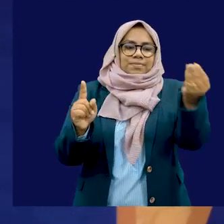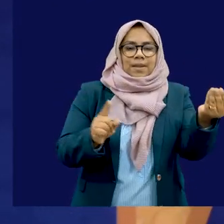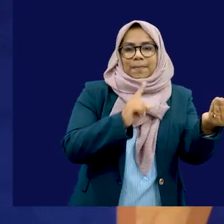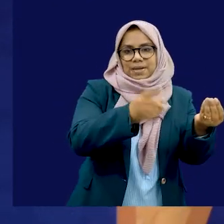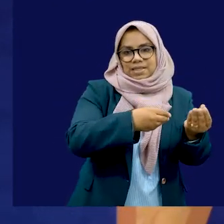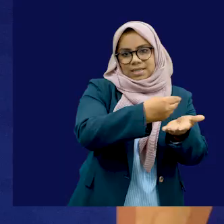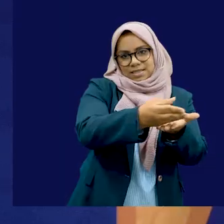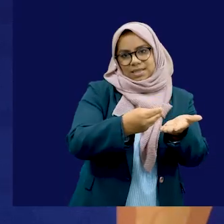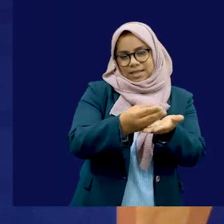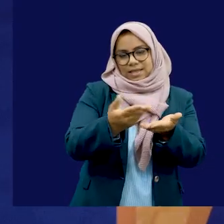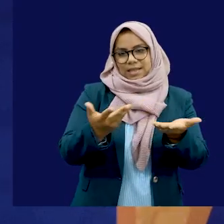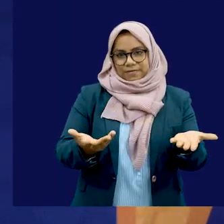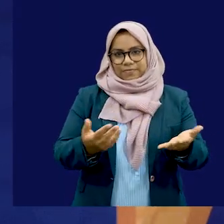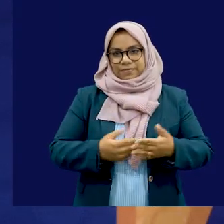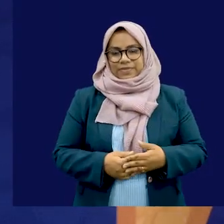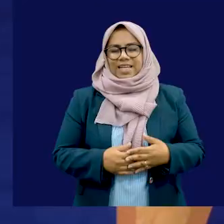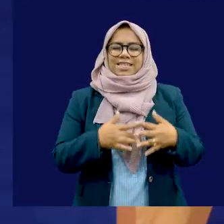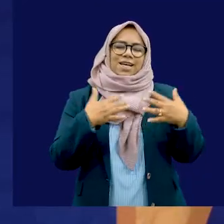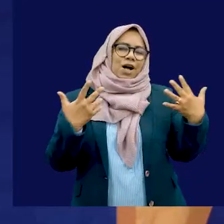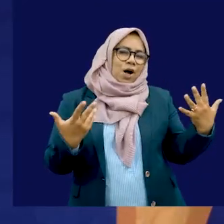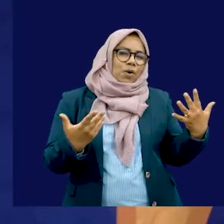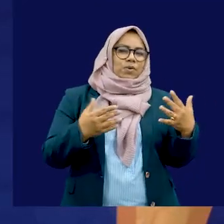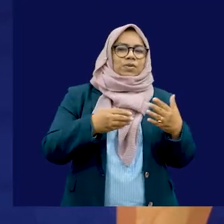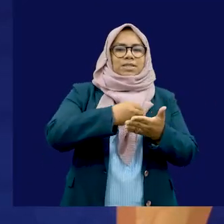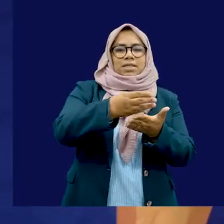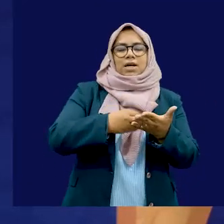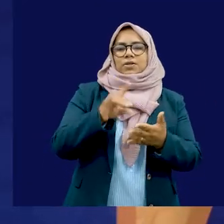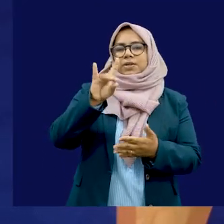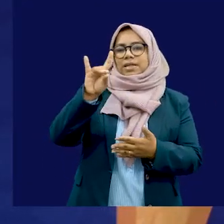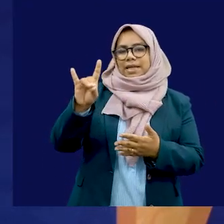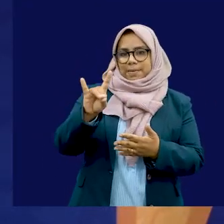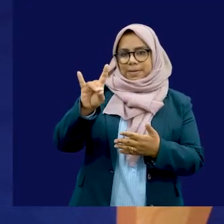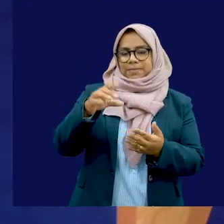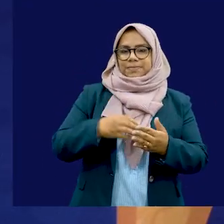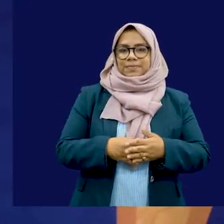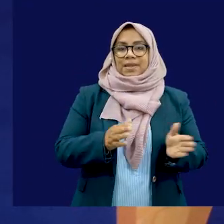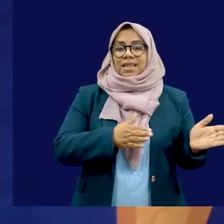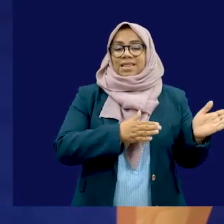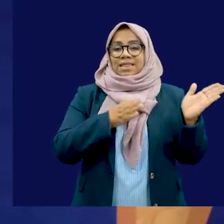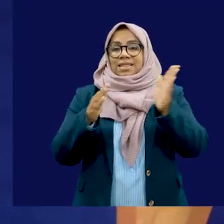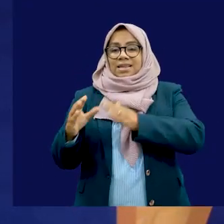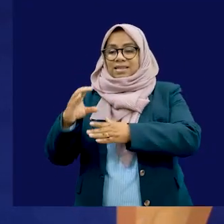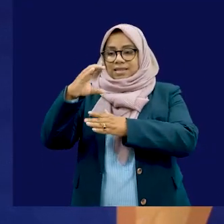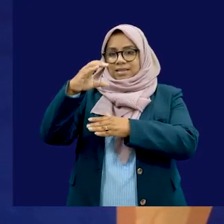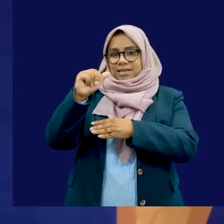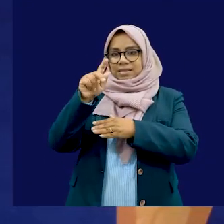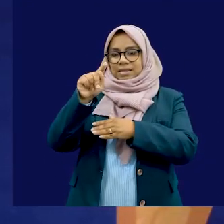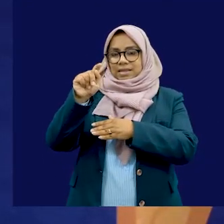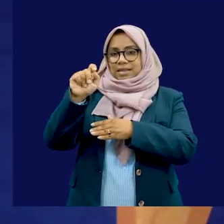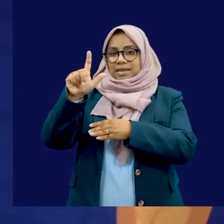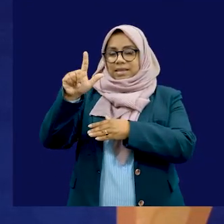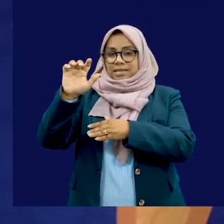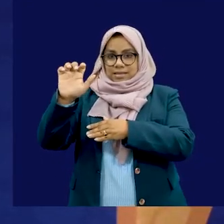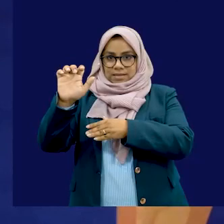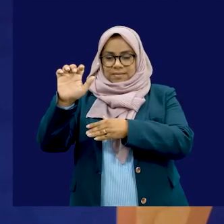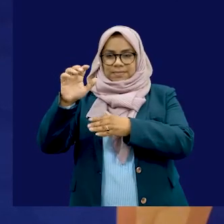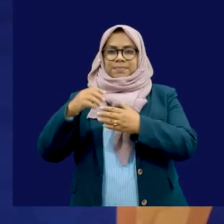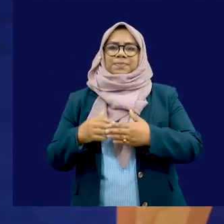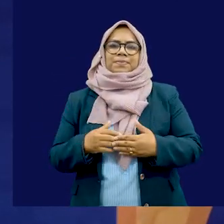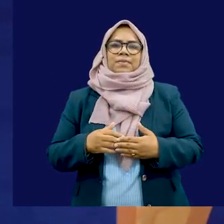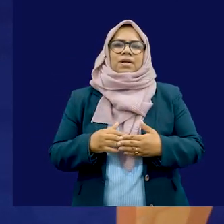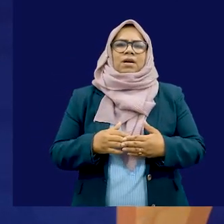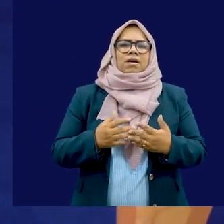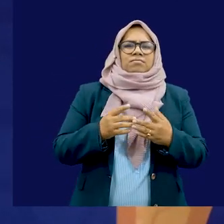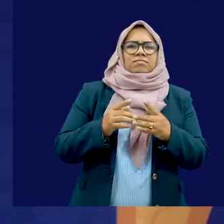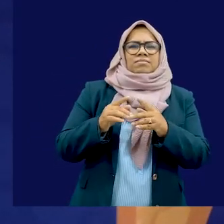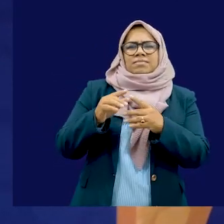due. That's the zakat on camel. Then we have zakat on cattle. The nisab for cattle,